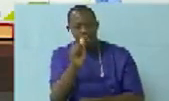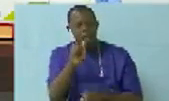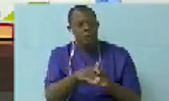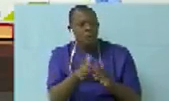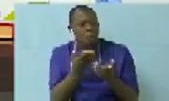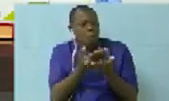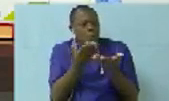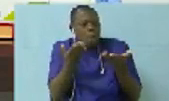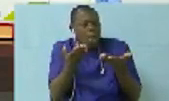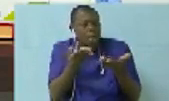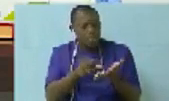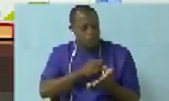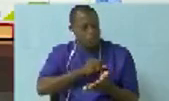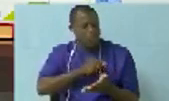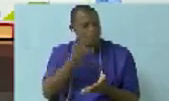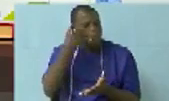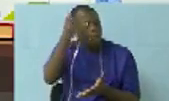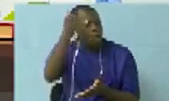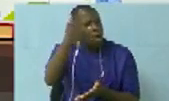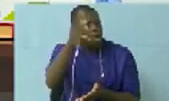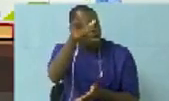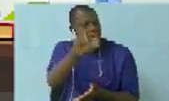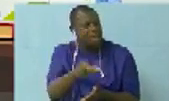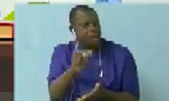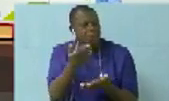why are you calling that guy?